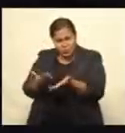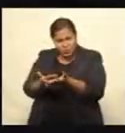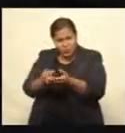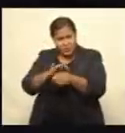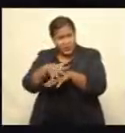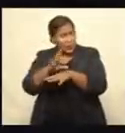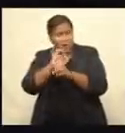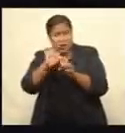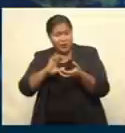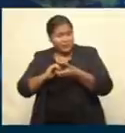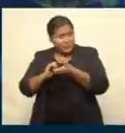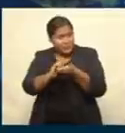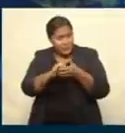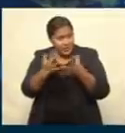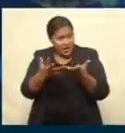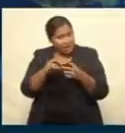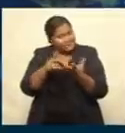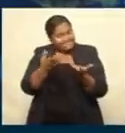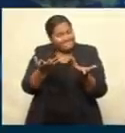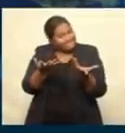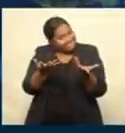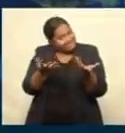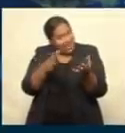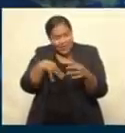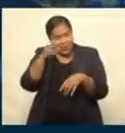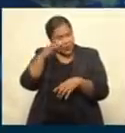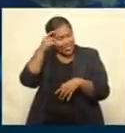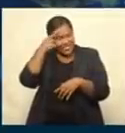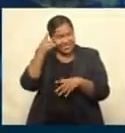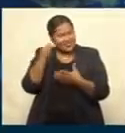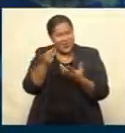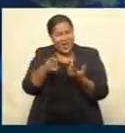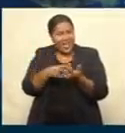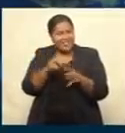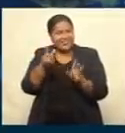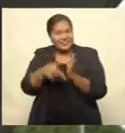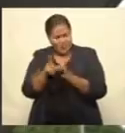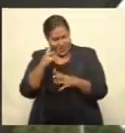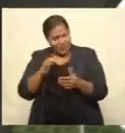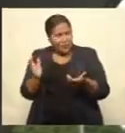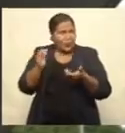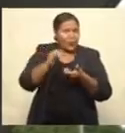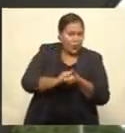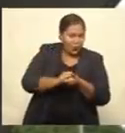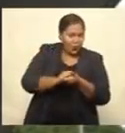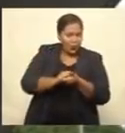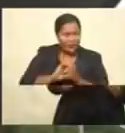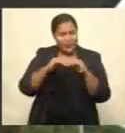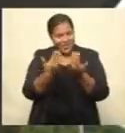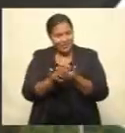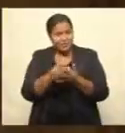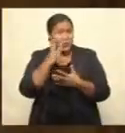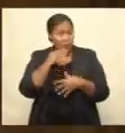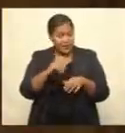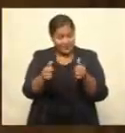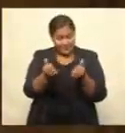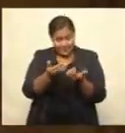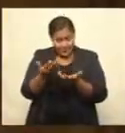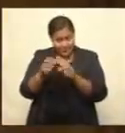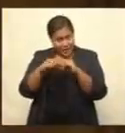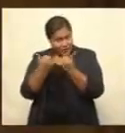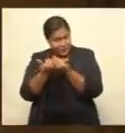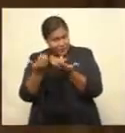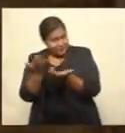united right now, I really don't think there will be any other time that we can be standing united. Once the arrangements is formalized,